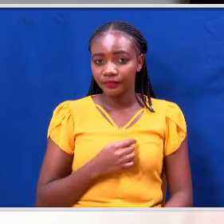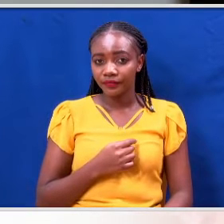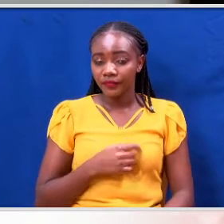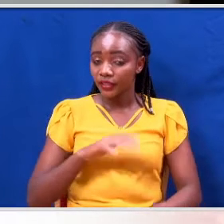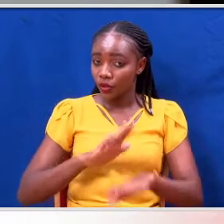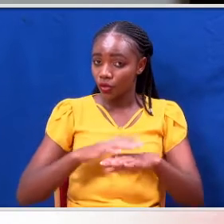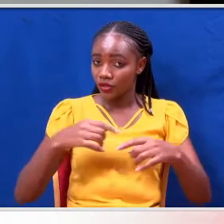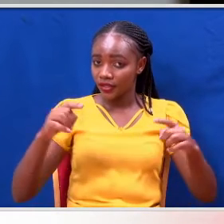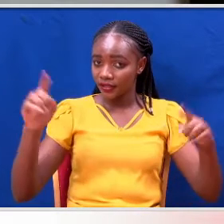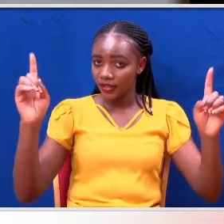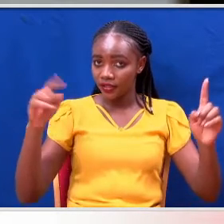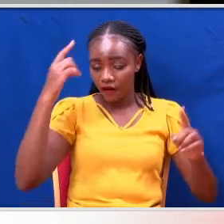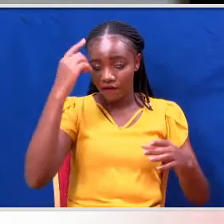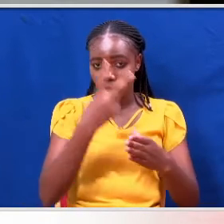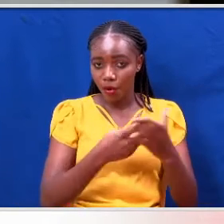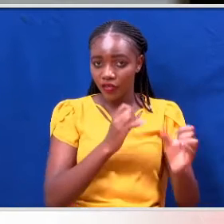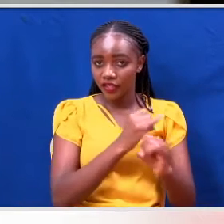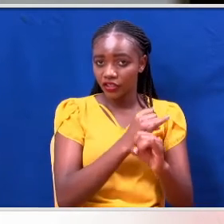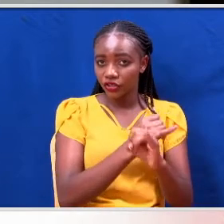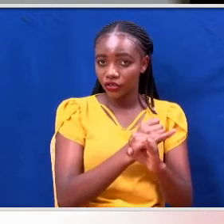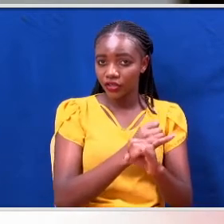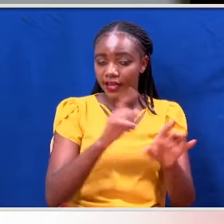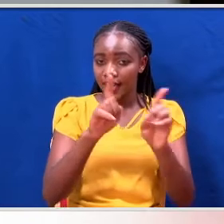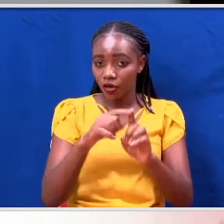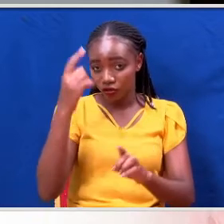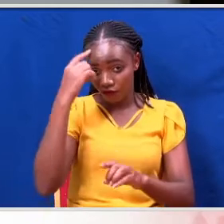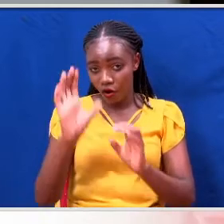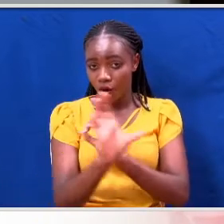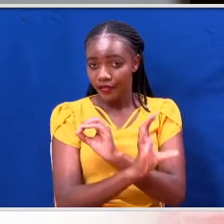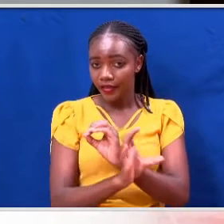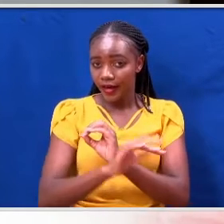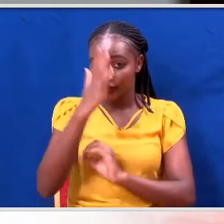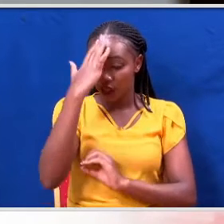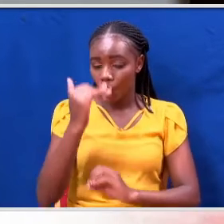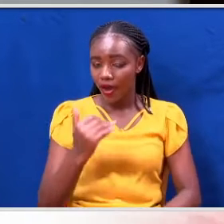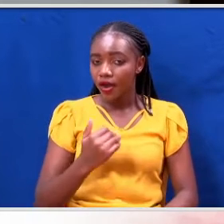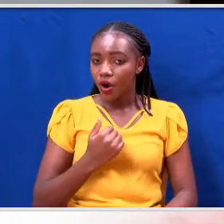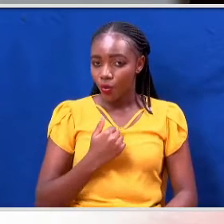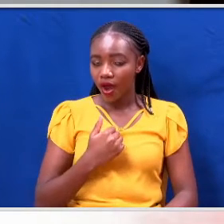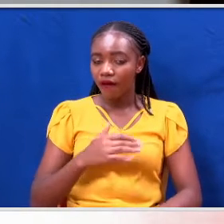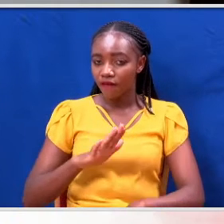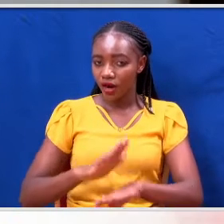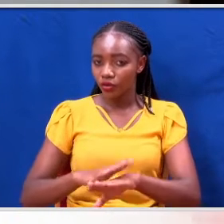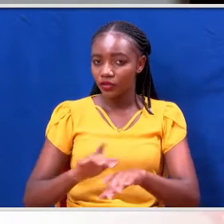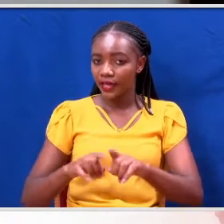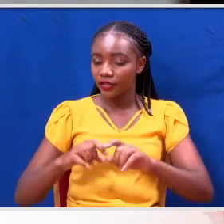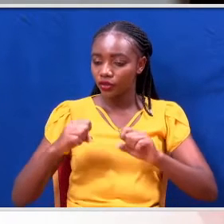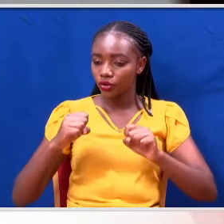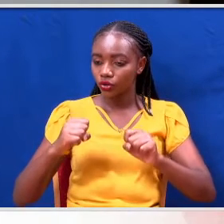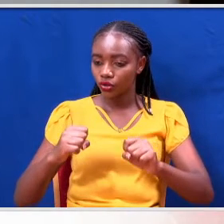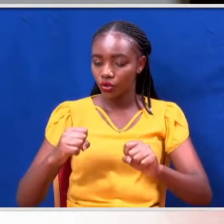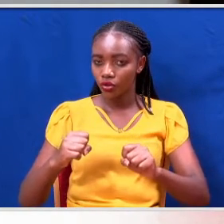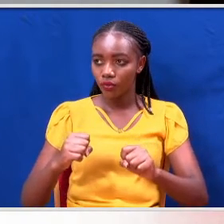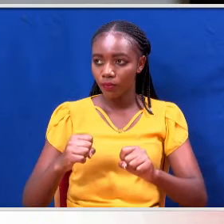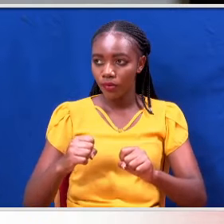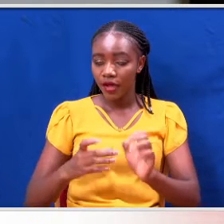victory for both institutions and indeed for the country, because there has been a stable sort